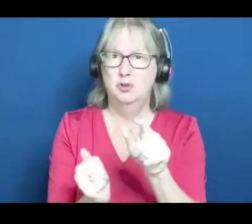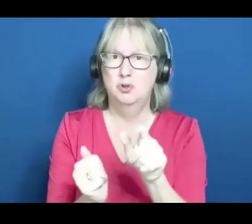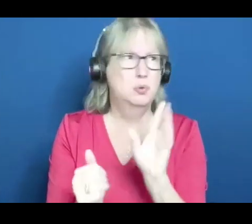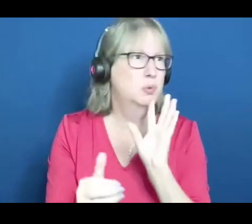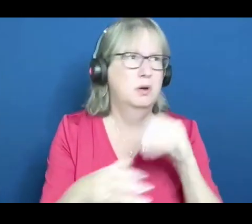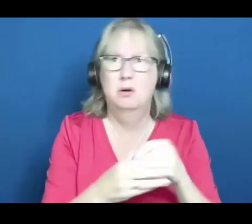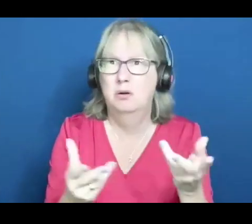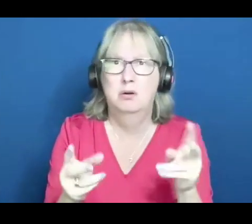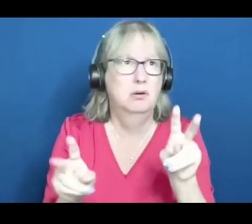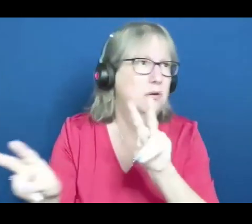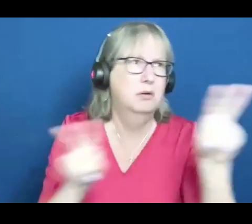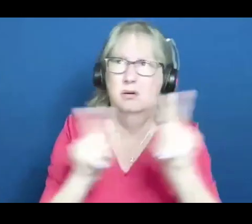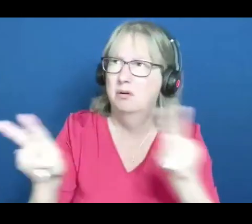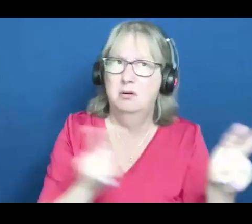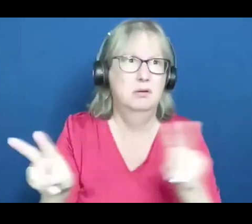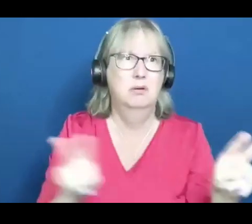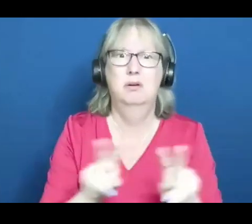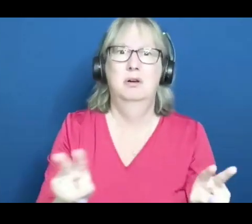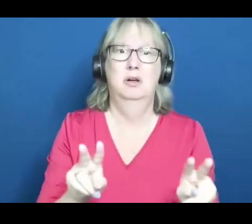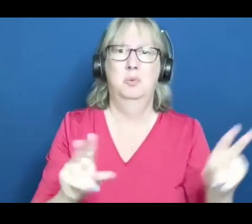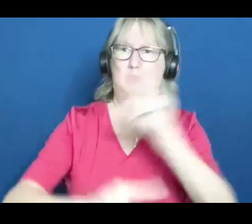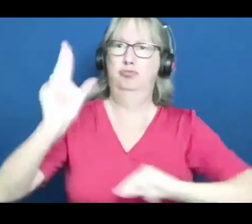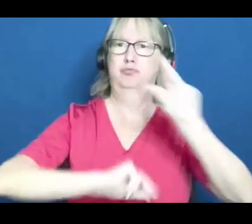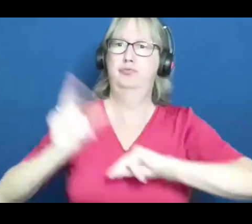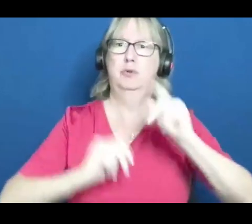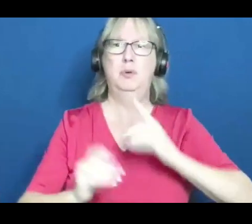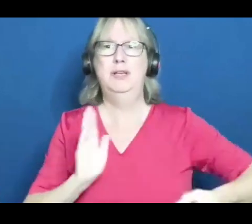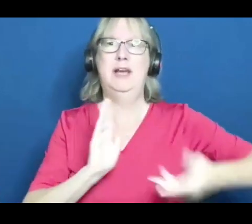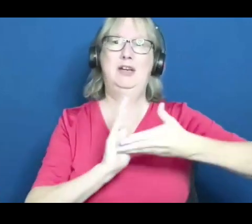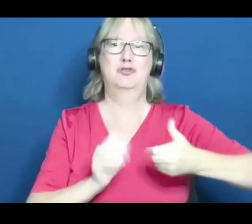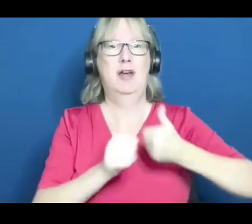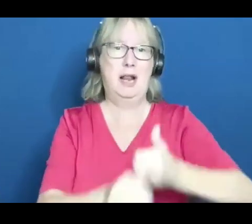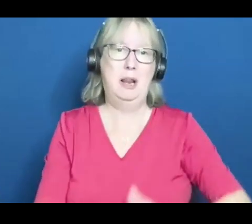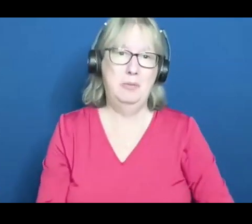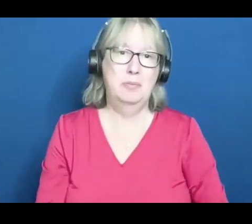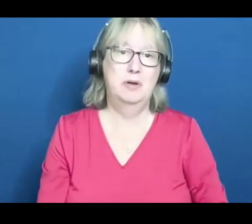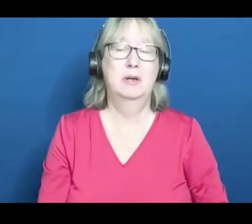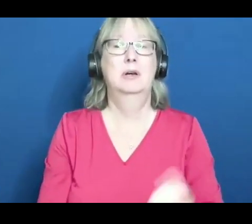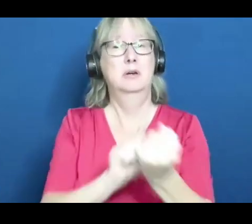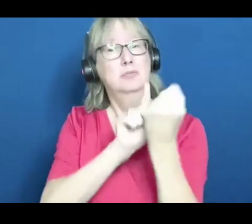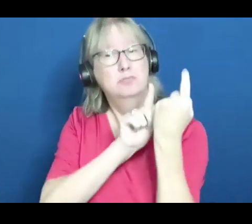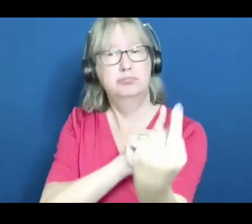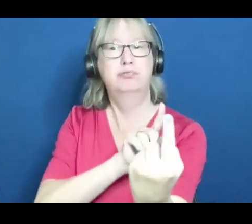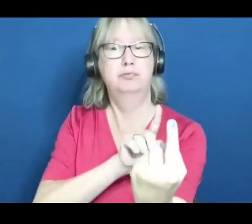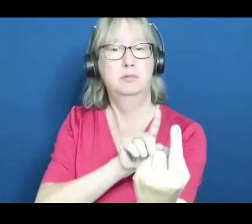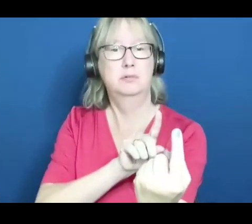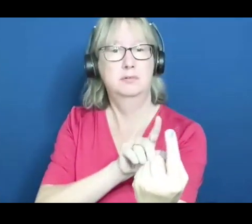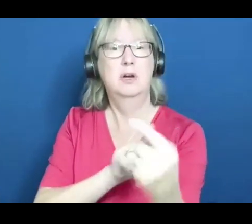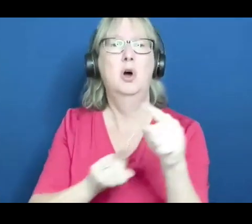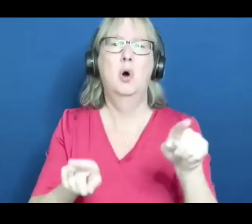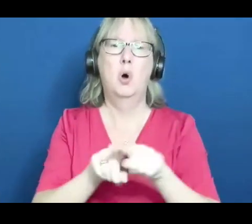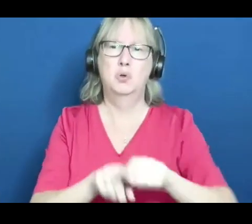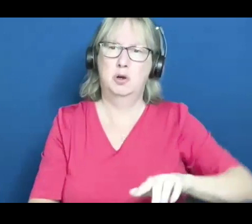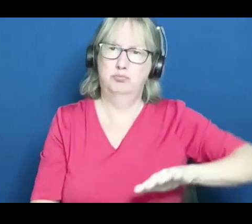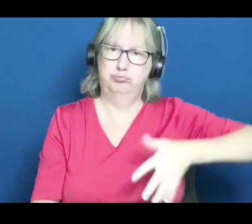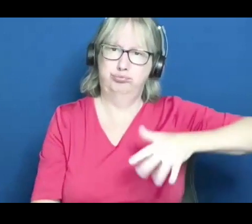in fully with the meetings. So you need a little bit of an extra helping hand. Distance is one aspect. Reverberation is another one that